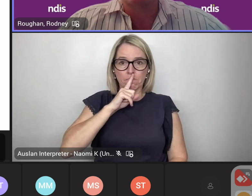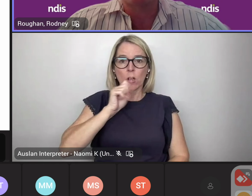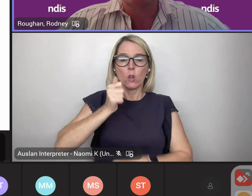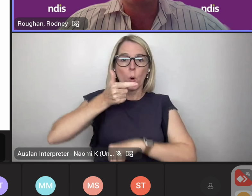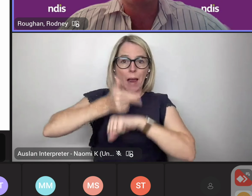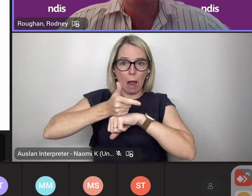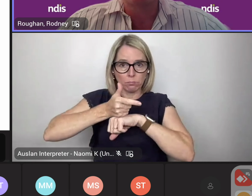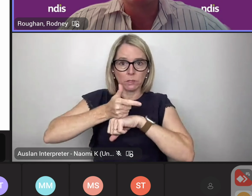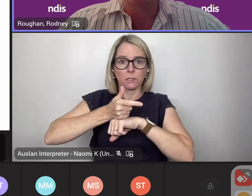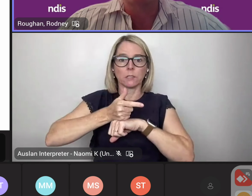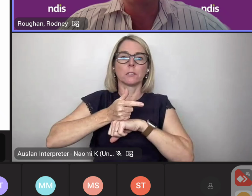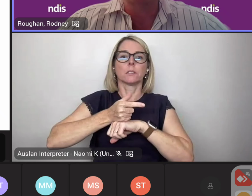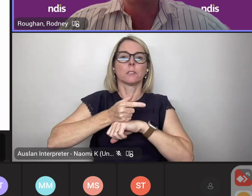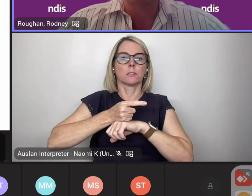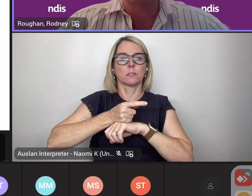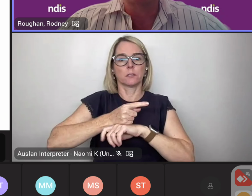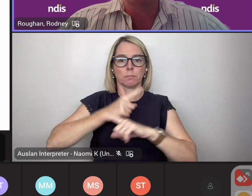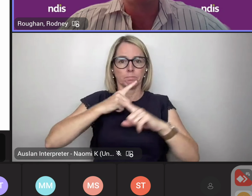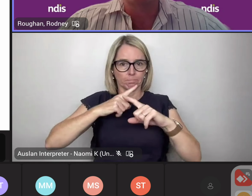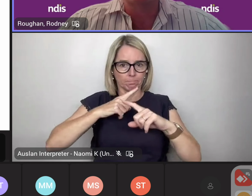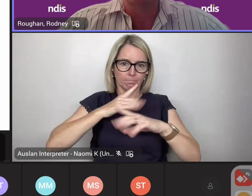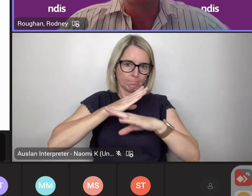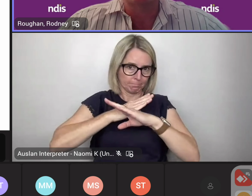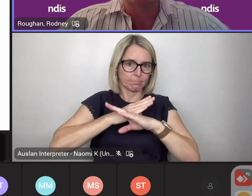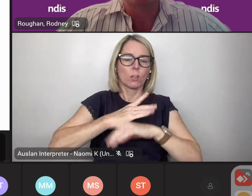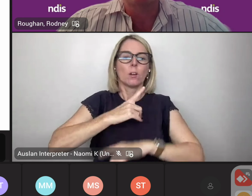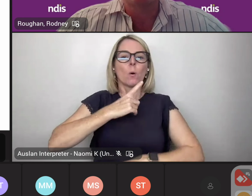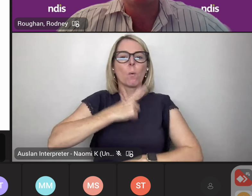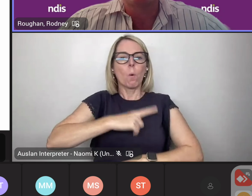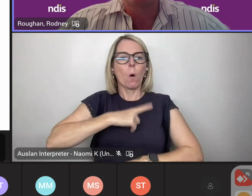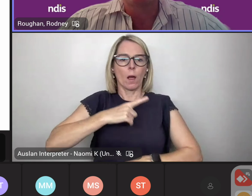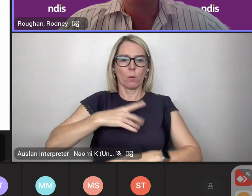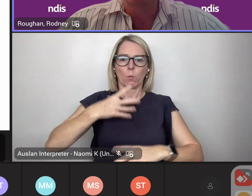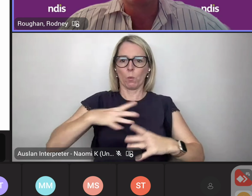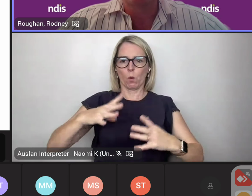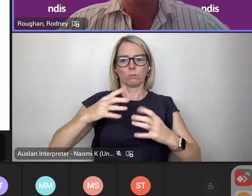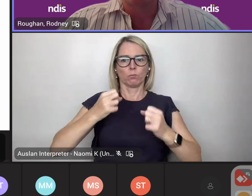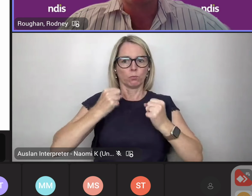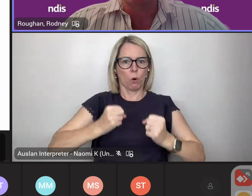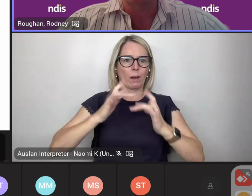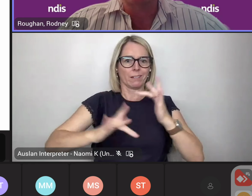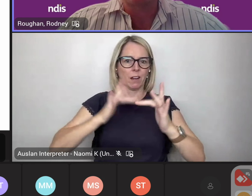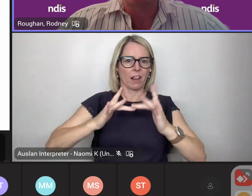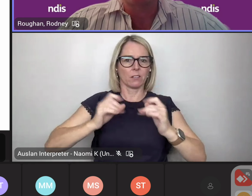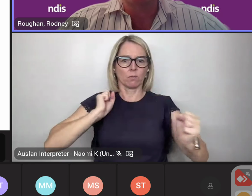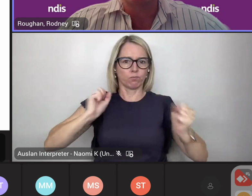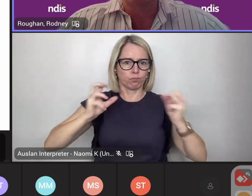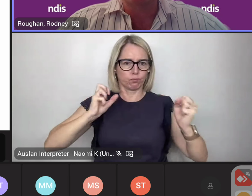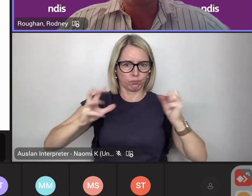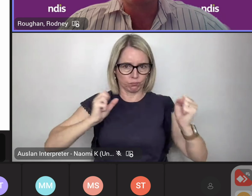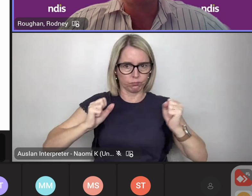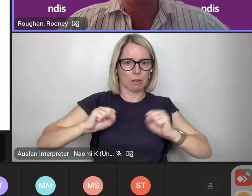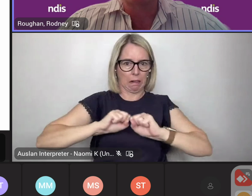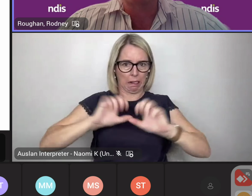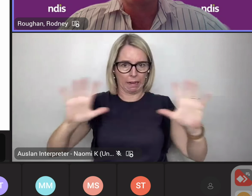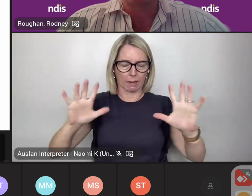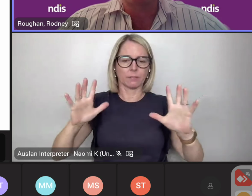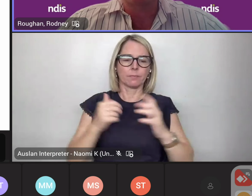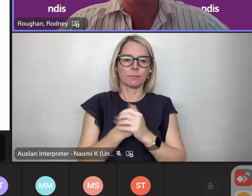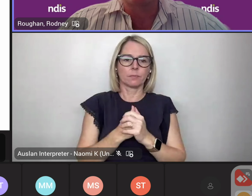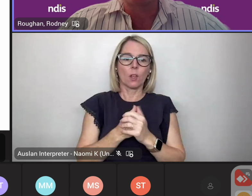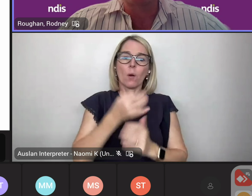best possible bandwidth and minimal disruptions for the session today. I'll ask that we keep the